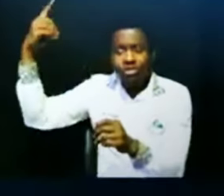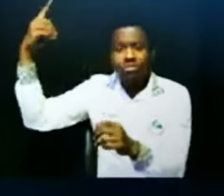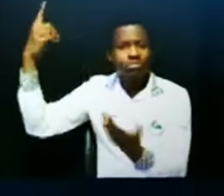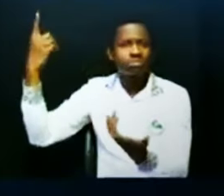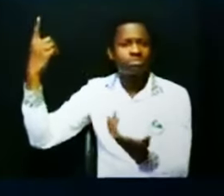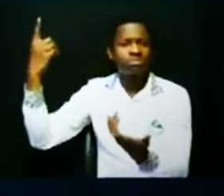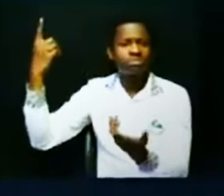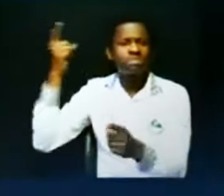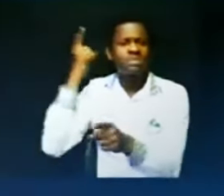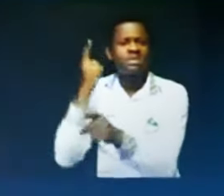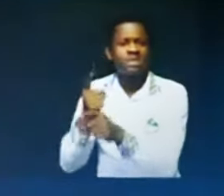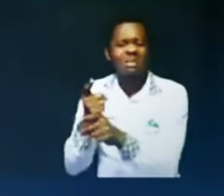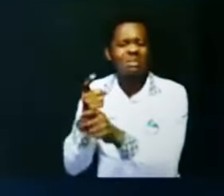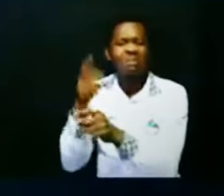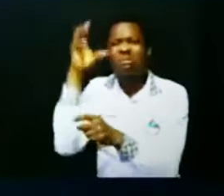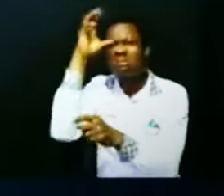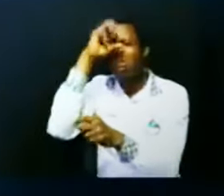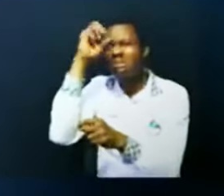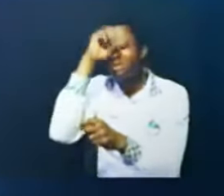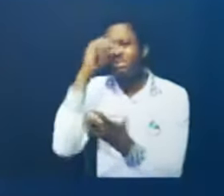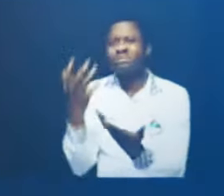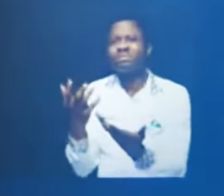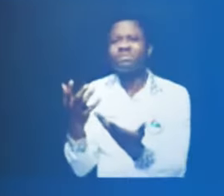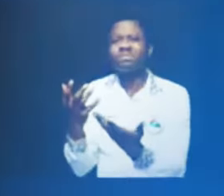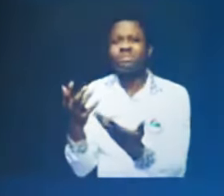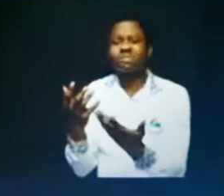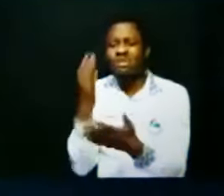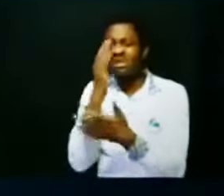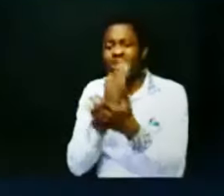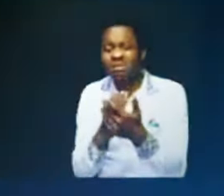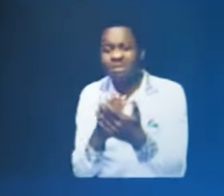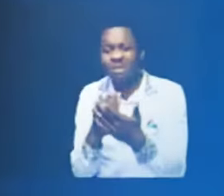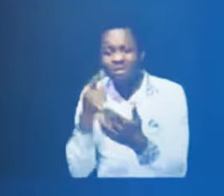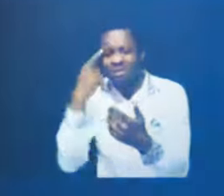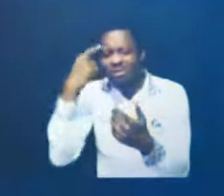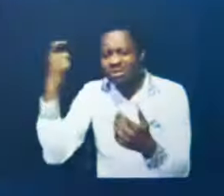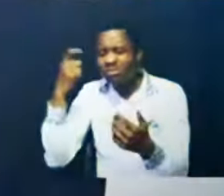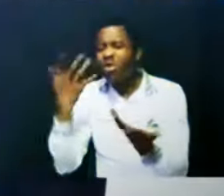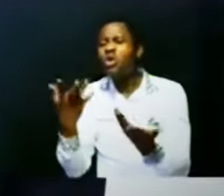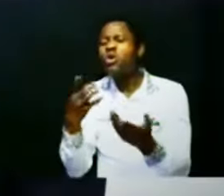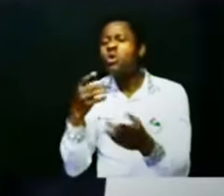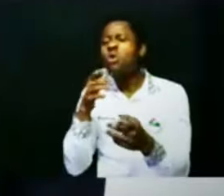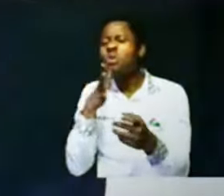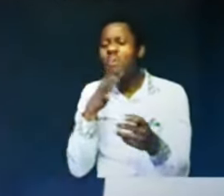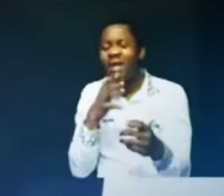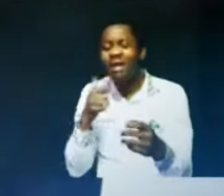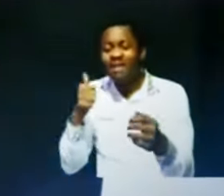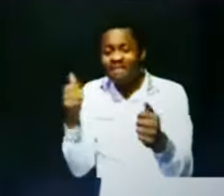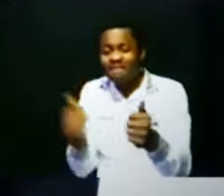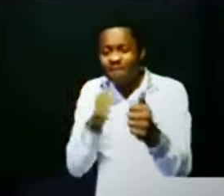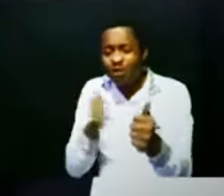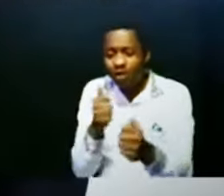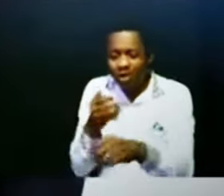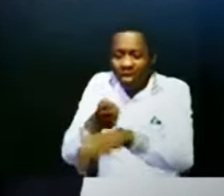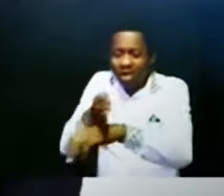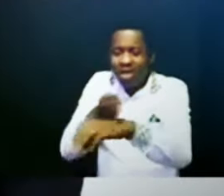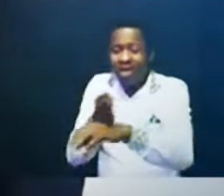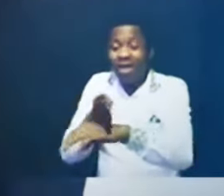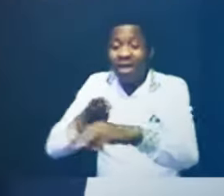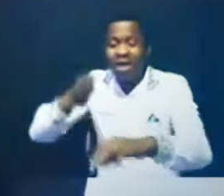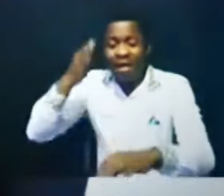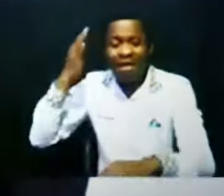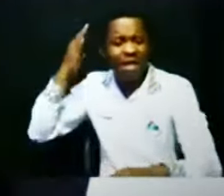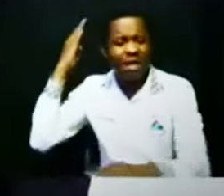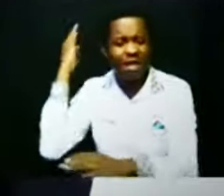be an imaginary thing. You can dream and your mother is chasing you with a cutlass. What will you do? So you wake up in the morning, "Hey,